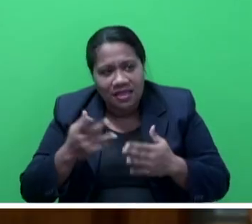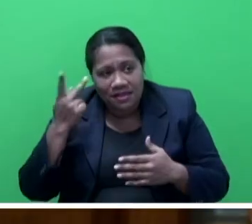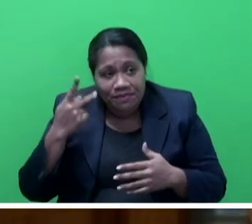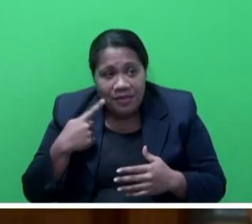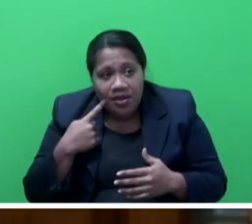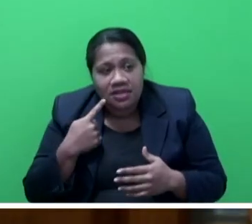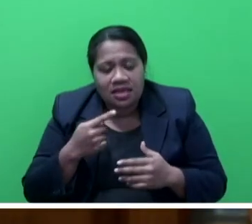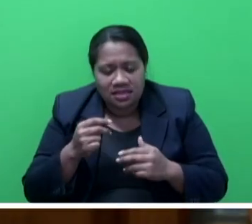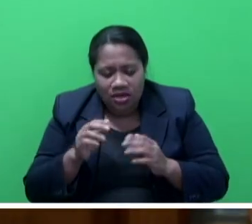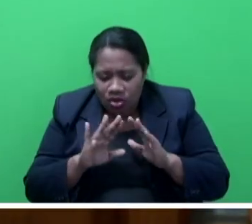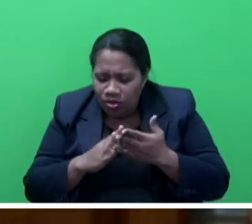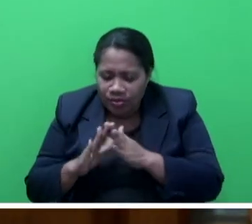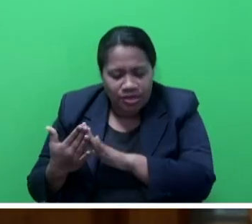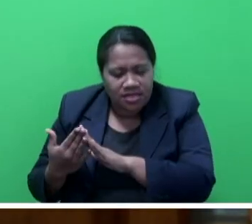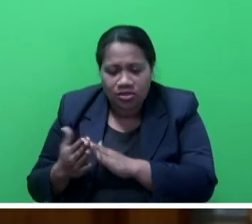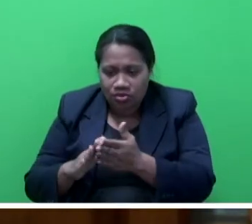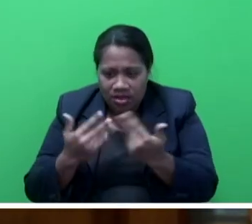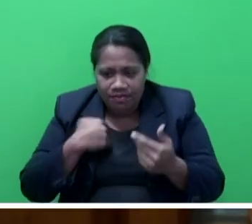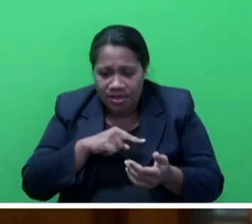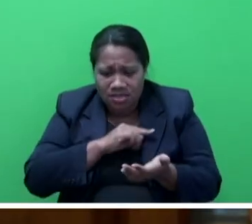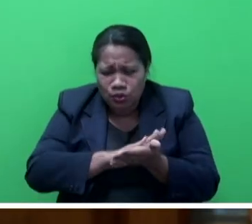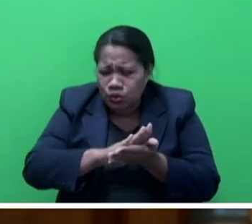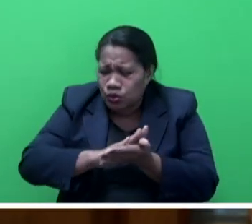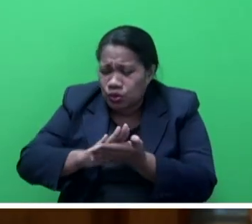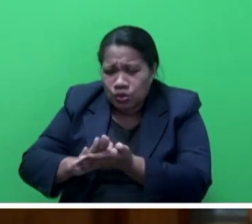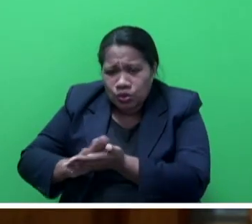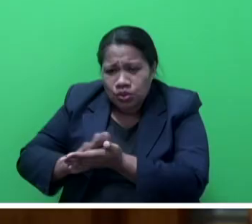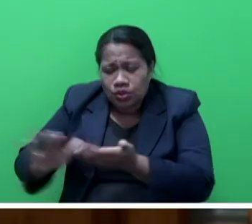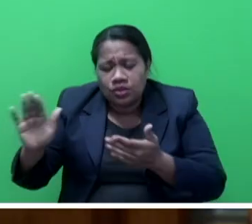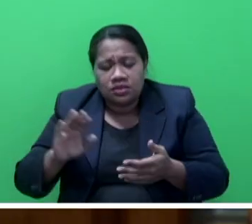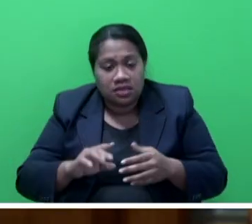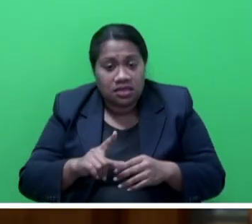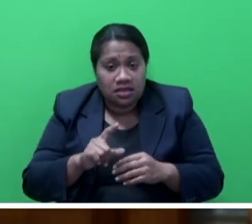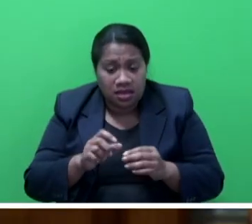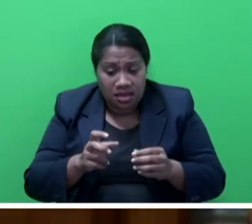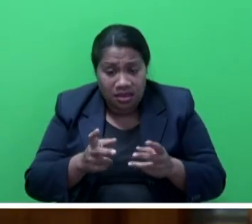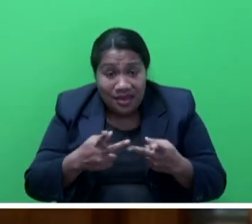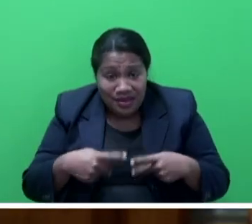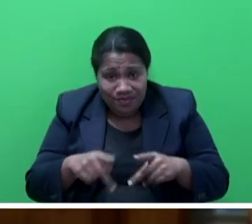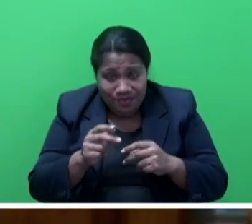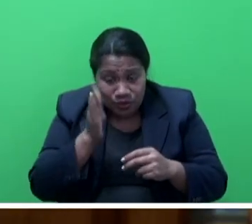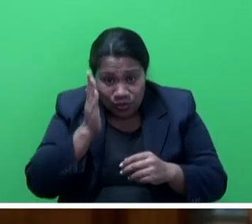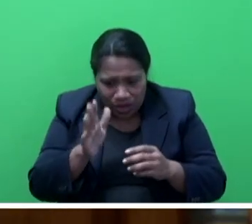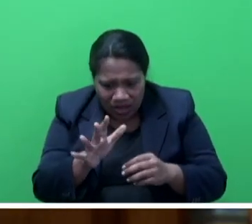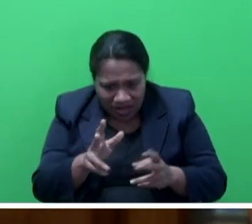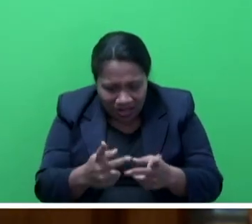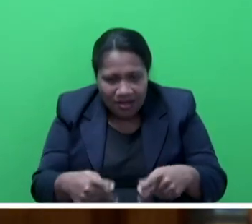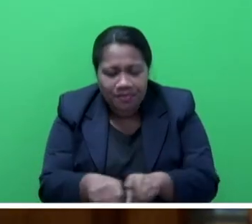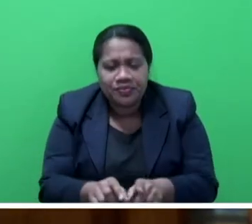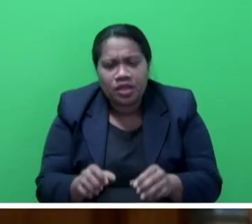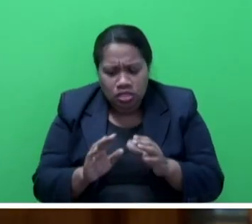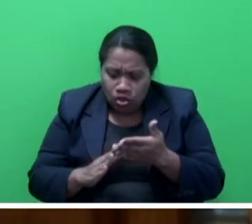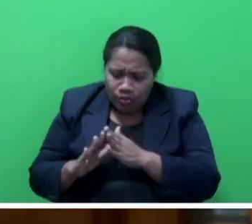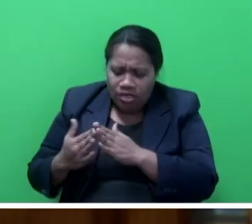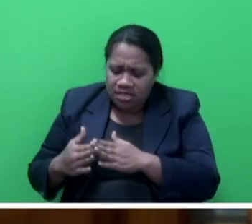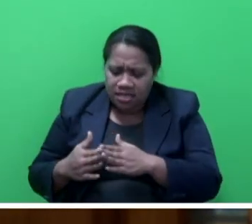buildings. Widespread, massive damage done. Lekutu Secondary, for one example, the community got together, our engineers got together, and we